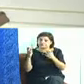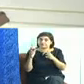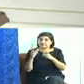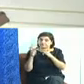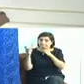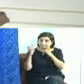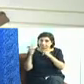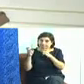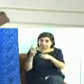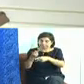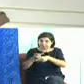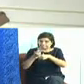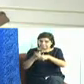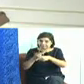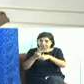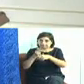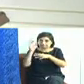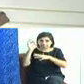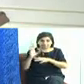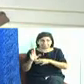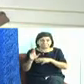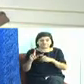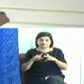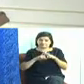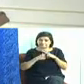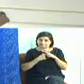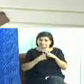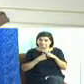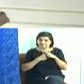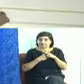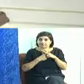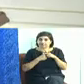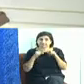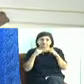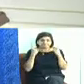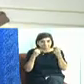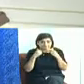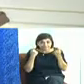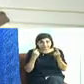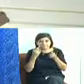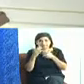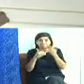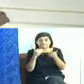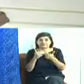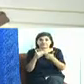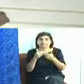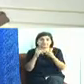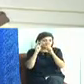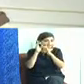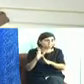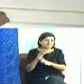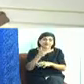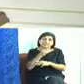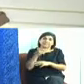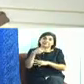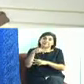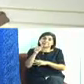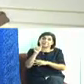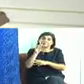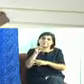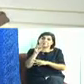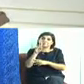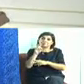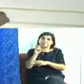the clergy process. And they have just been his mentor and his padre, as he calls it, and friend